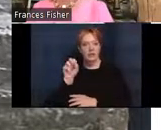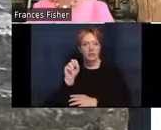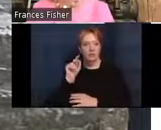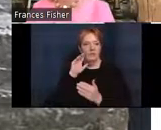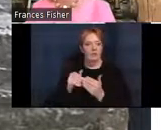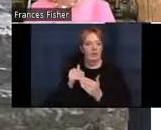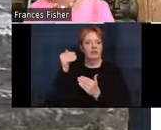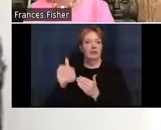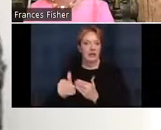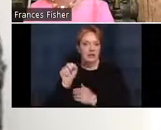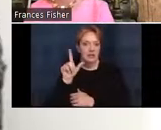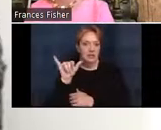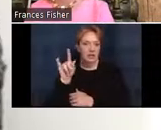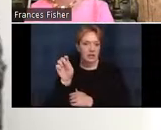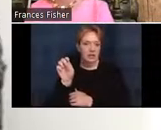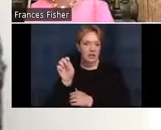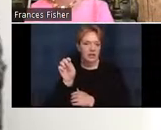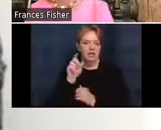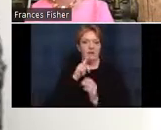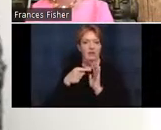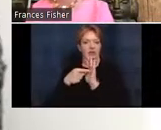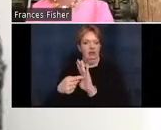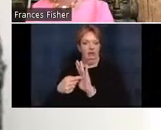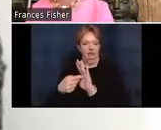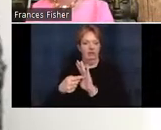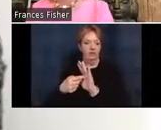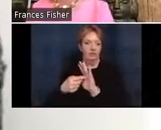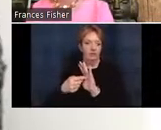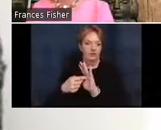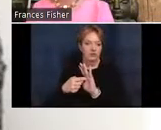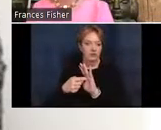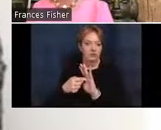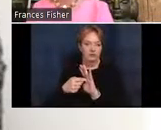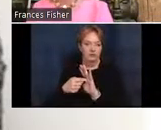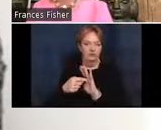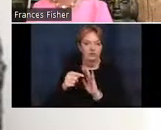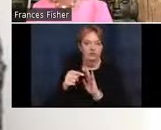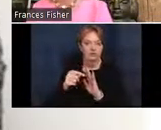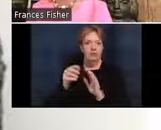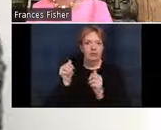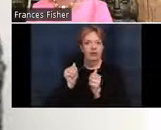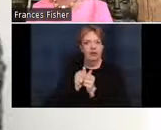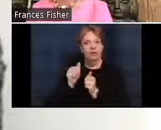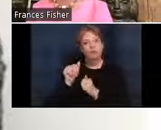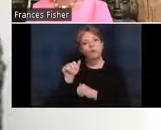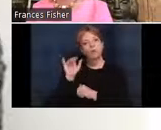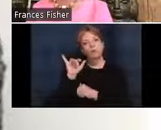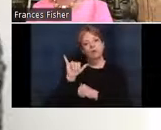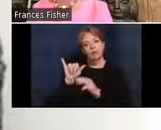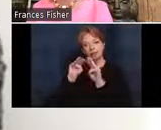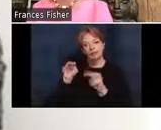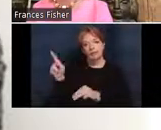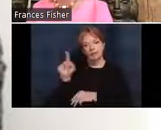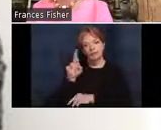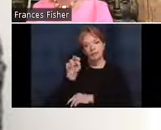slide was actually featured in the exhibition in the Musée Rodin in France. So you